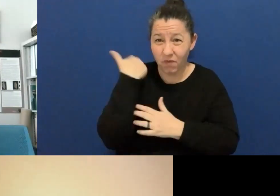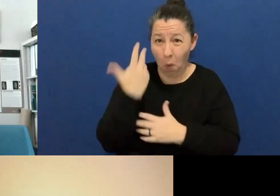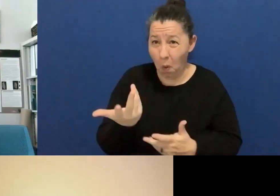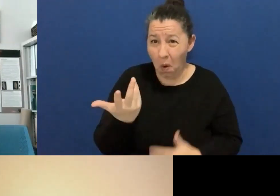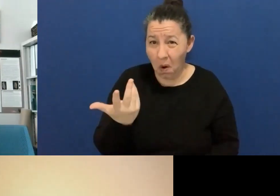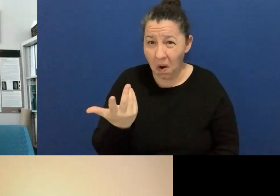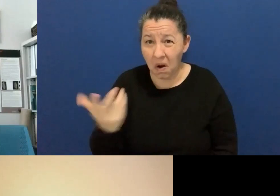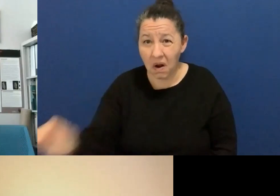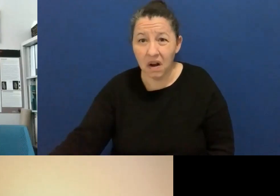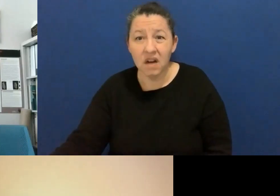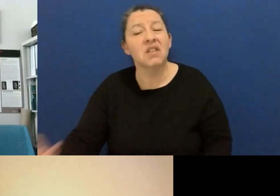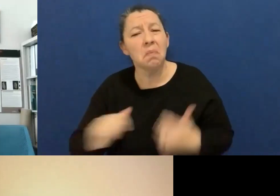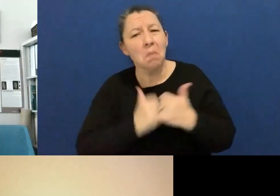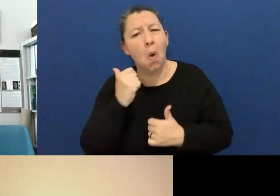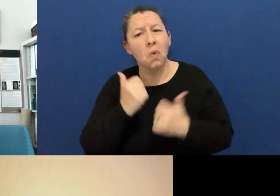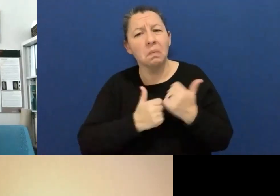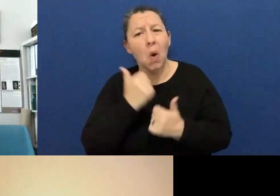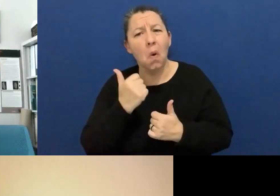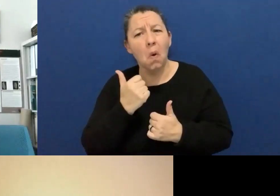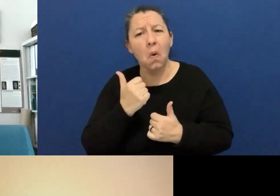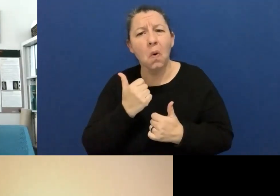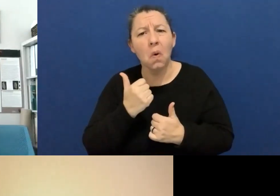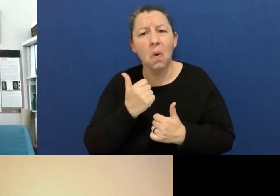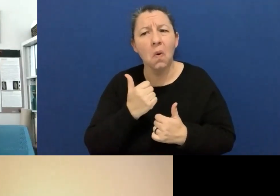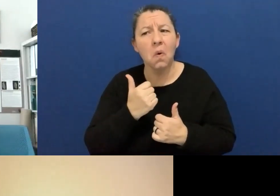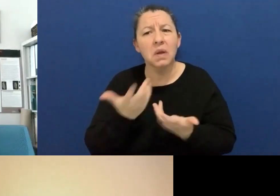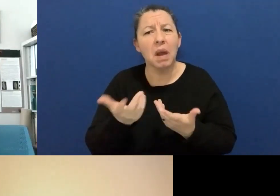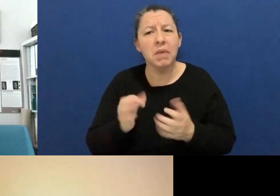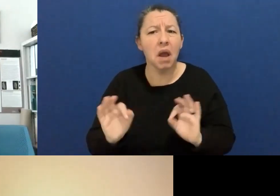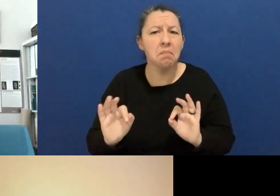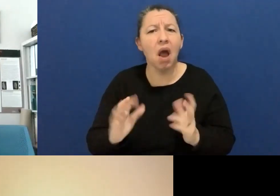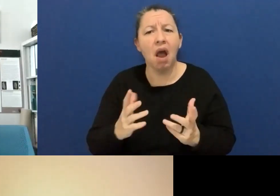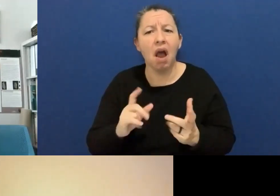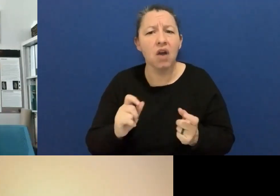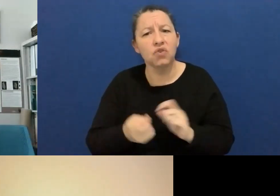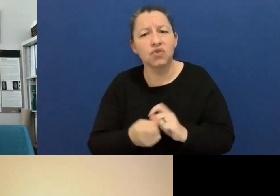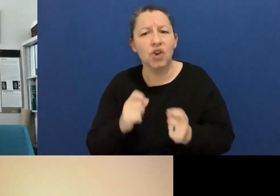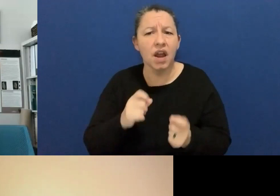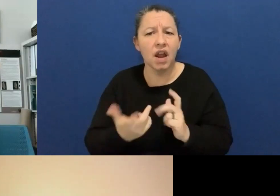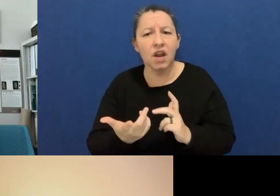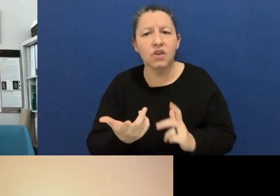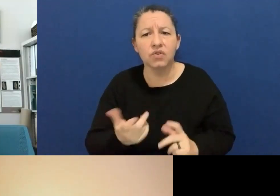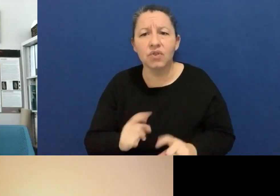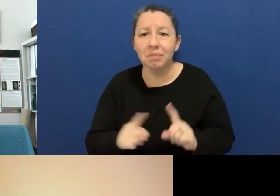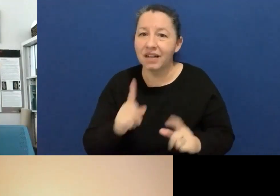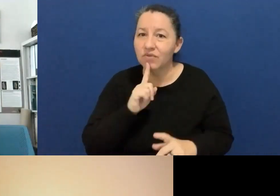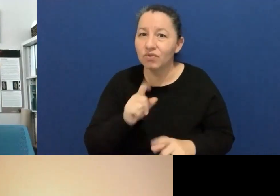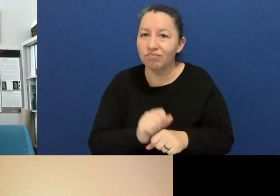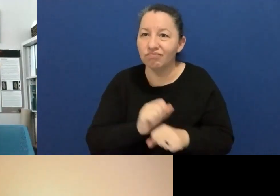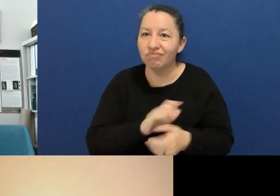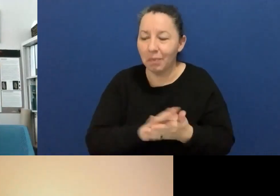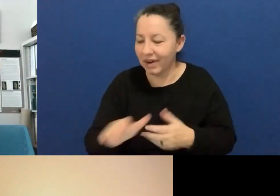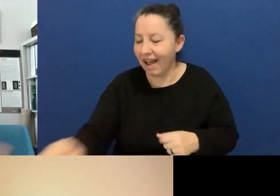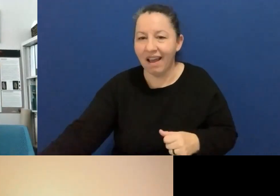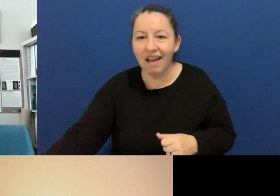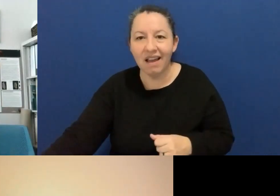Yeah. We're just going to go with mostly, yes. There might have been a minor shift and change, or maybe there were a couple more plants, but it certainly wouldn't have been super nice. It